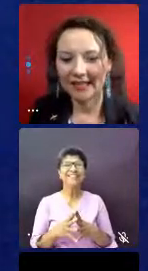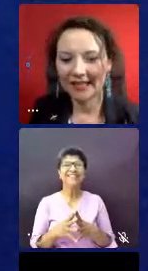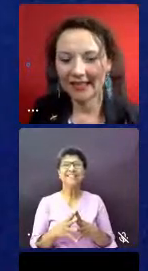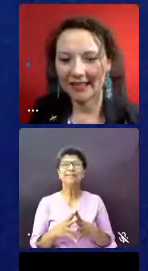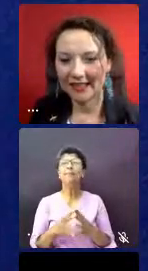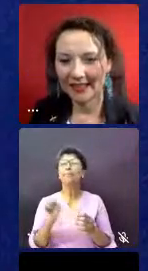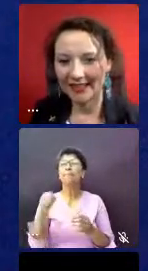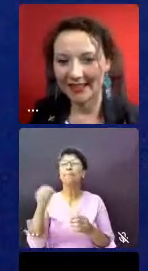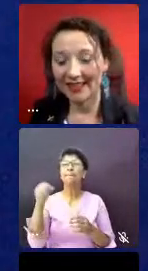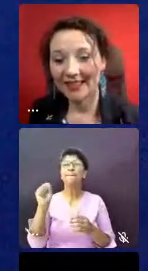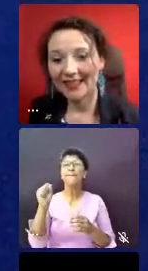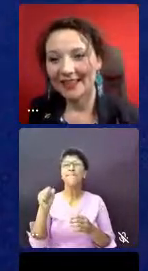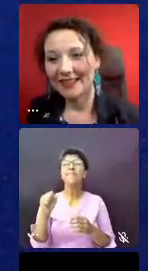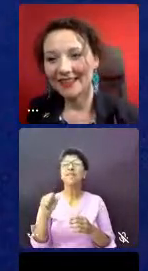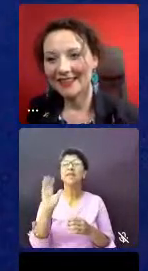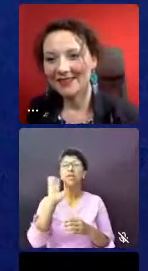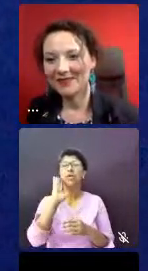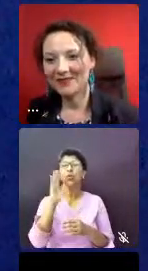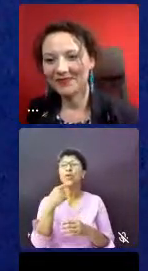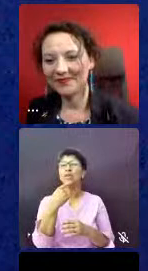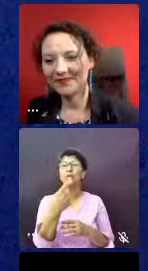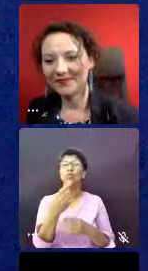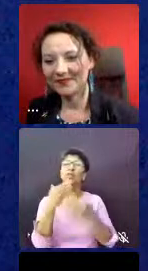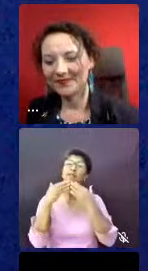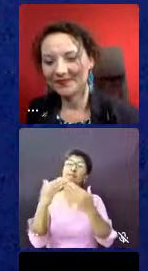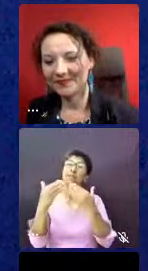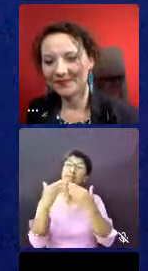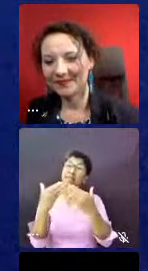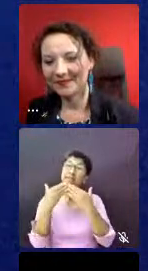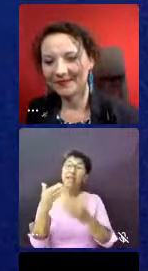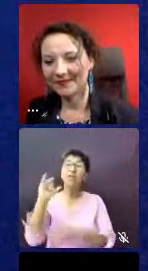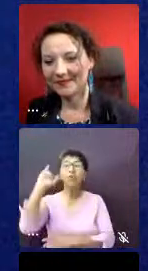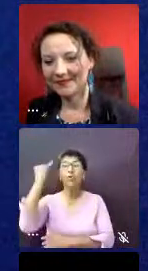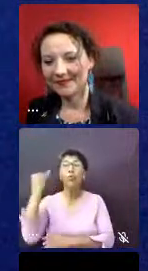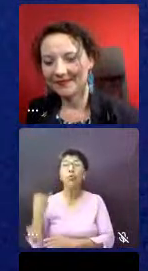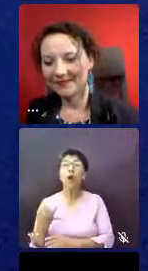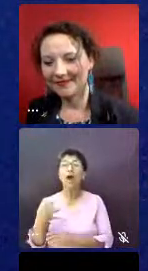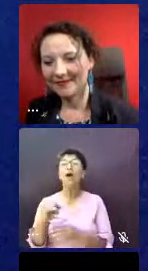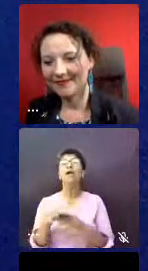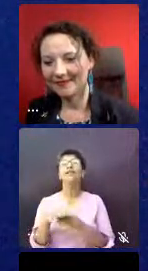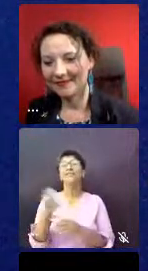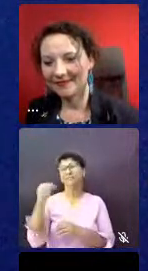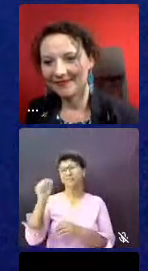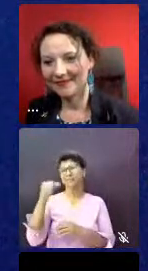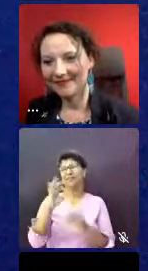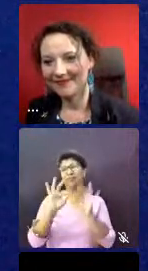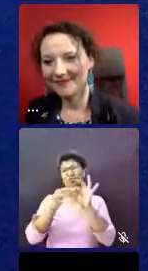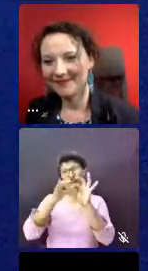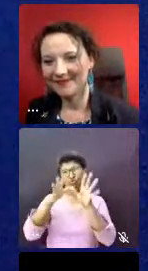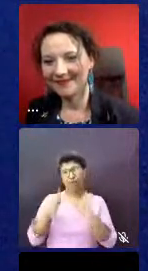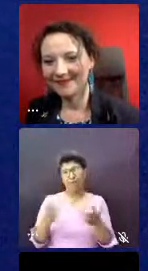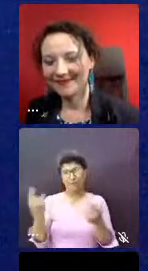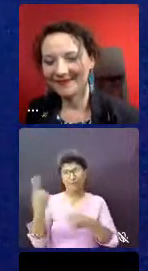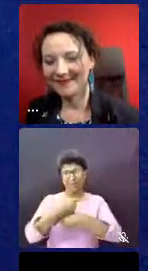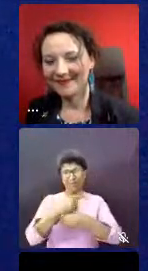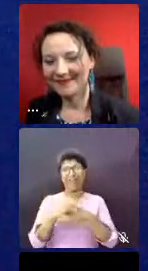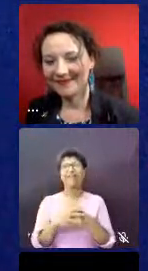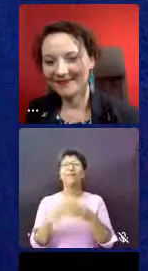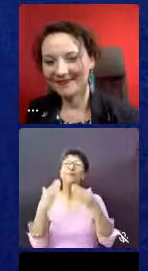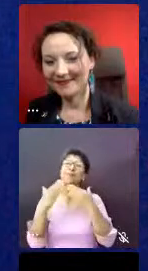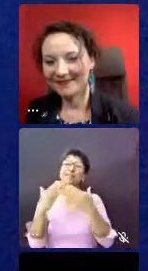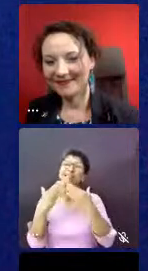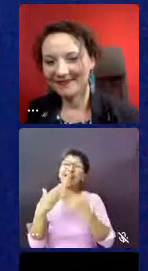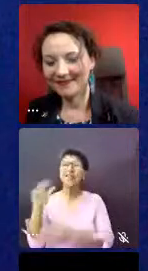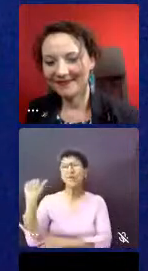So yes, again, I was saying thank you, Juana Quinlan, for interpreting for us today. And thank